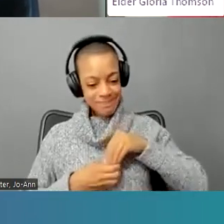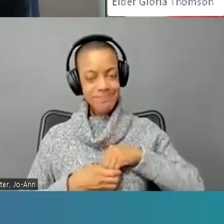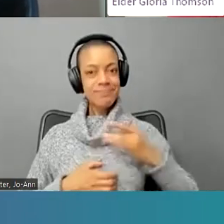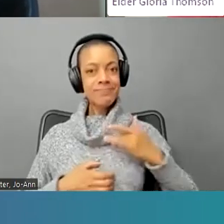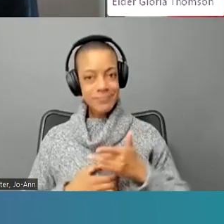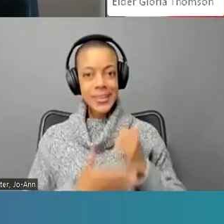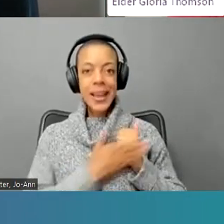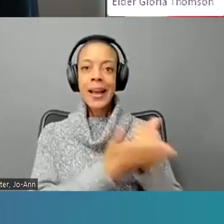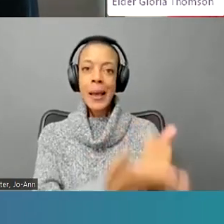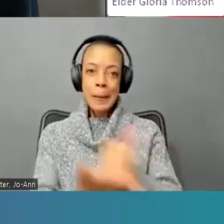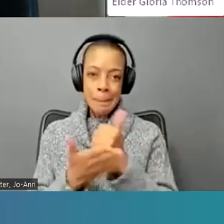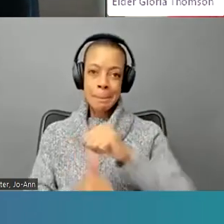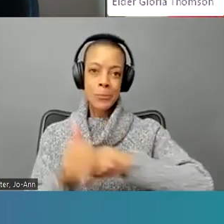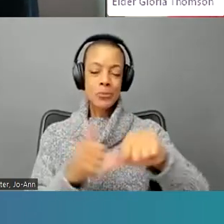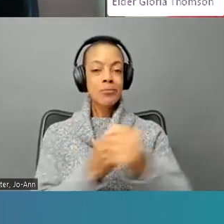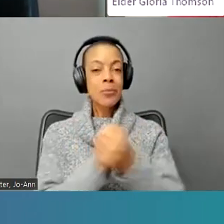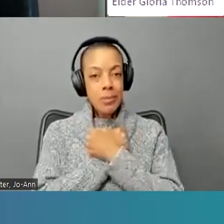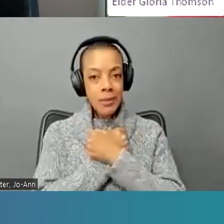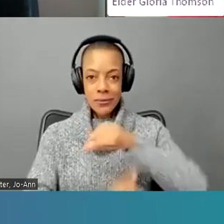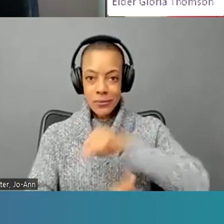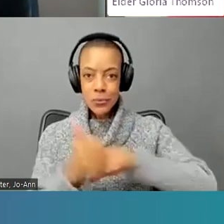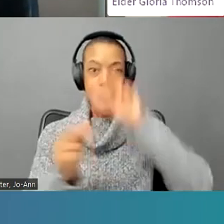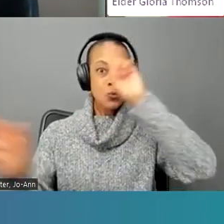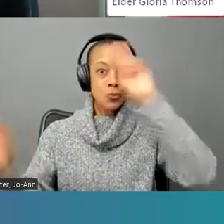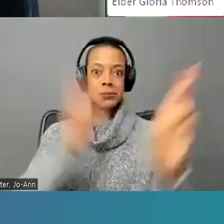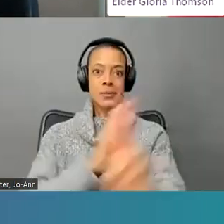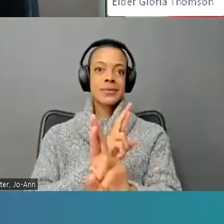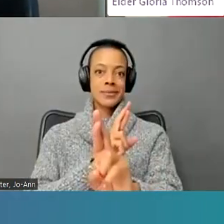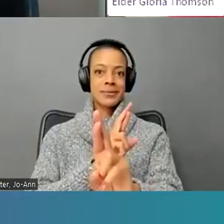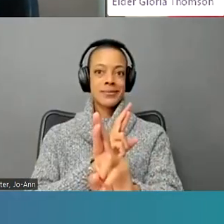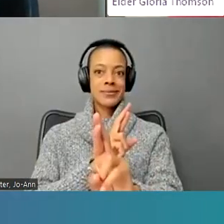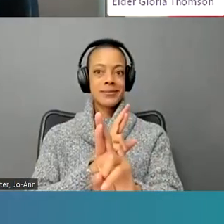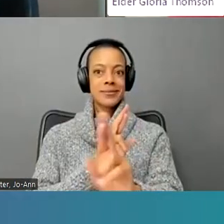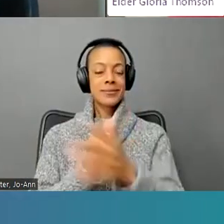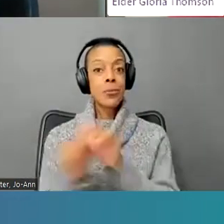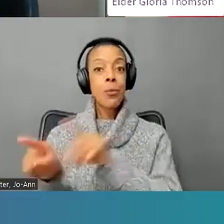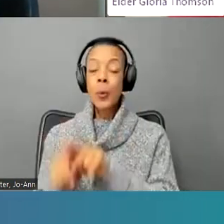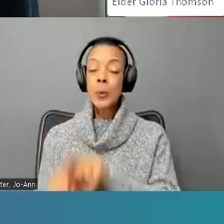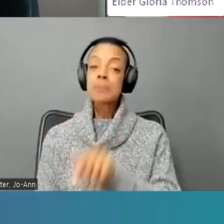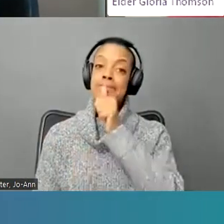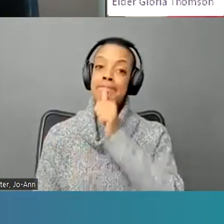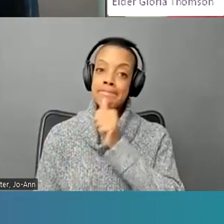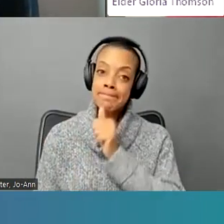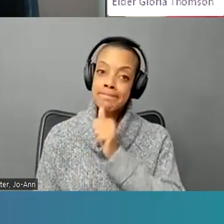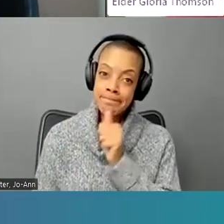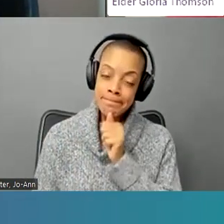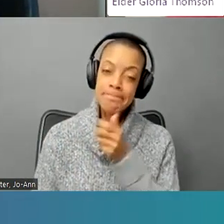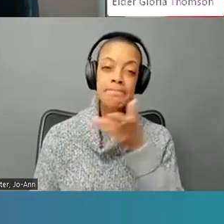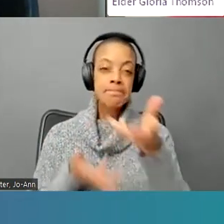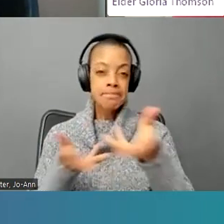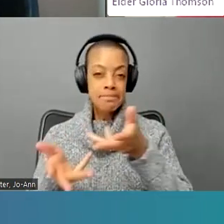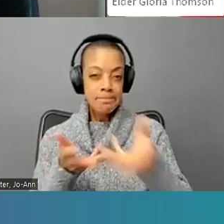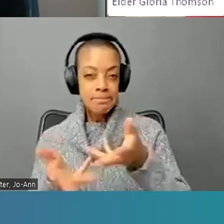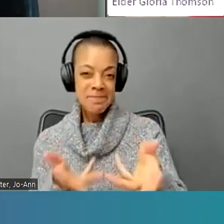one another, to respect one another, and have patience with other people. I hope